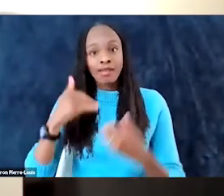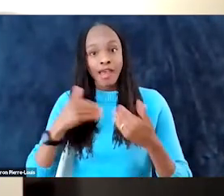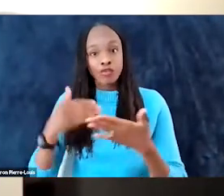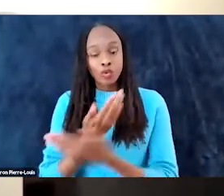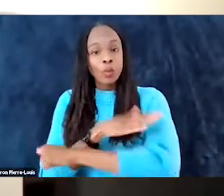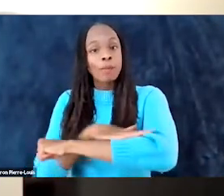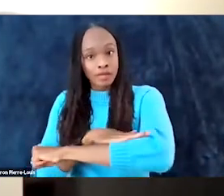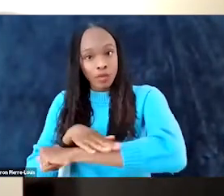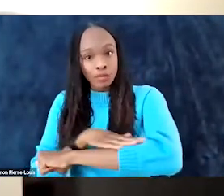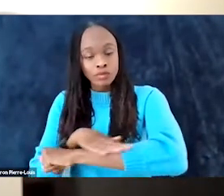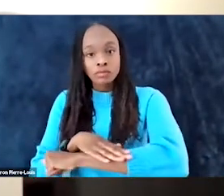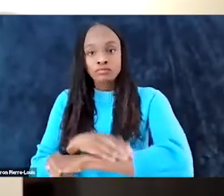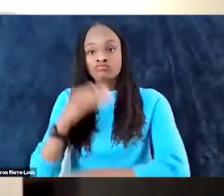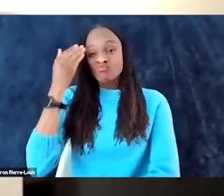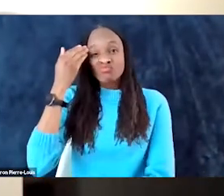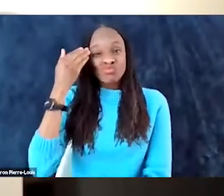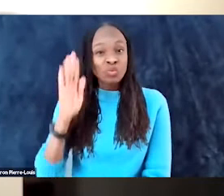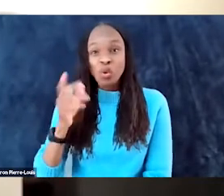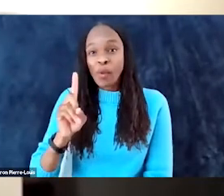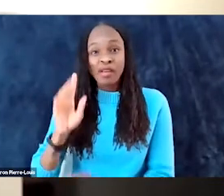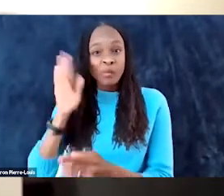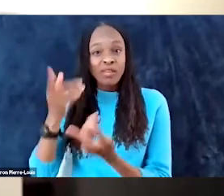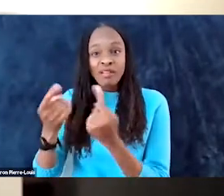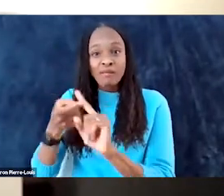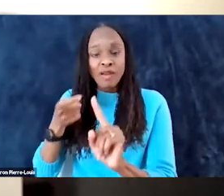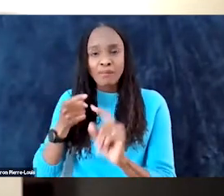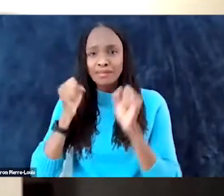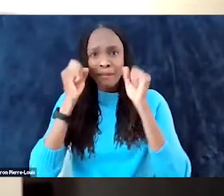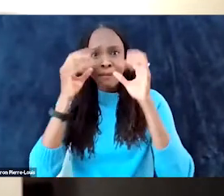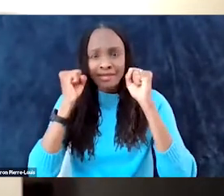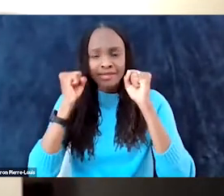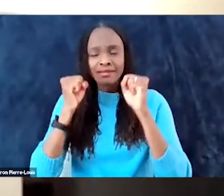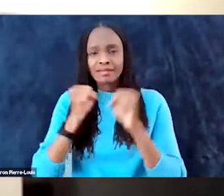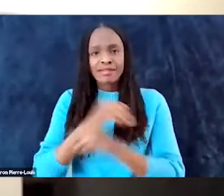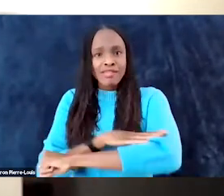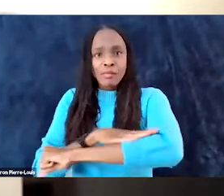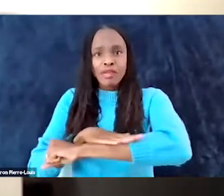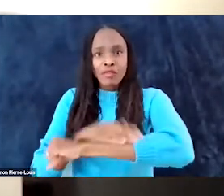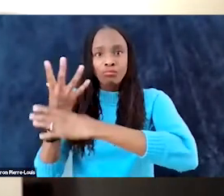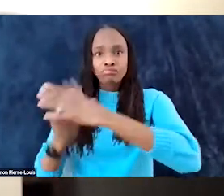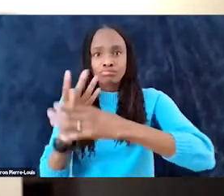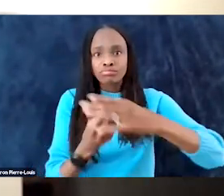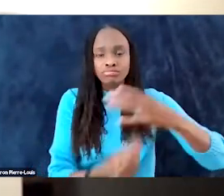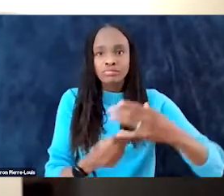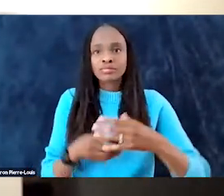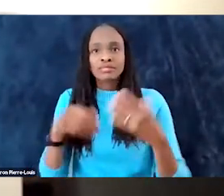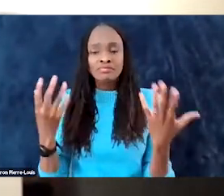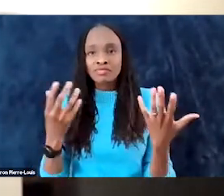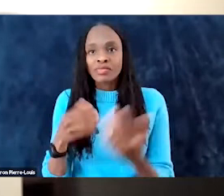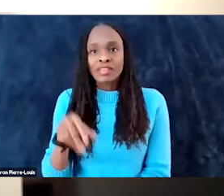platforms. We won't know where they come from. It's amazing, the platforms that have disappeared.